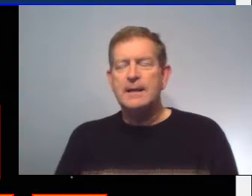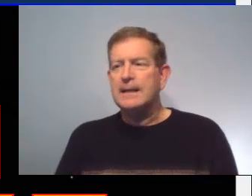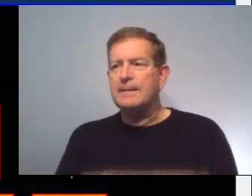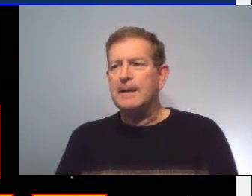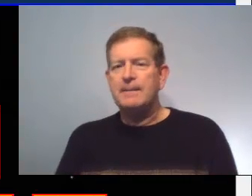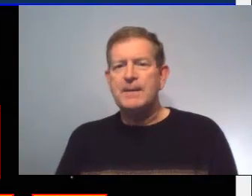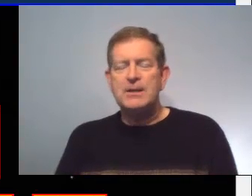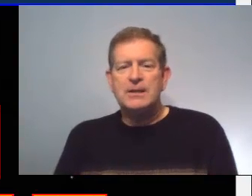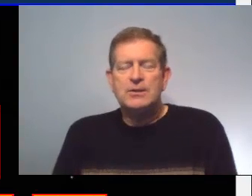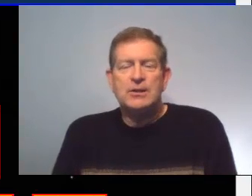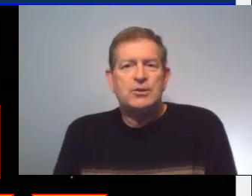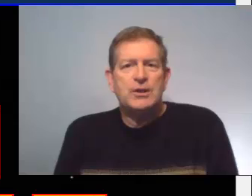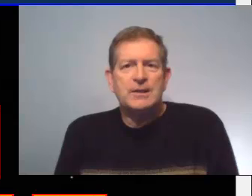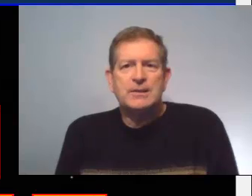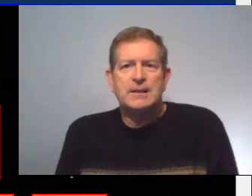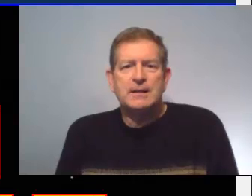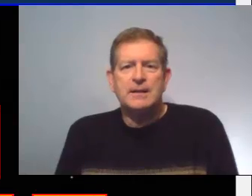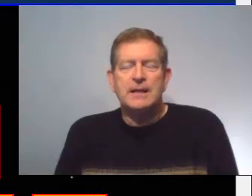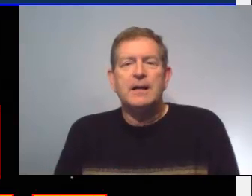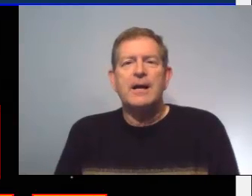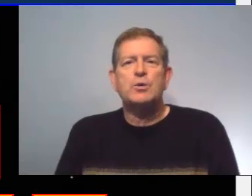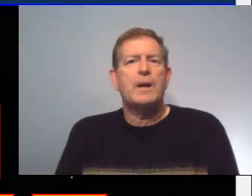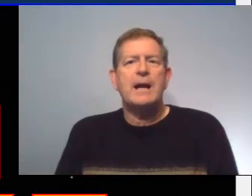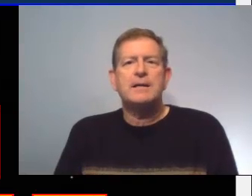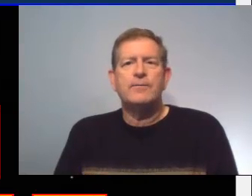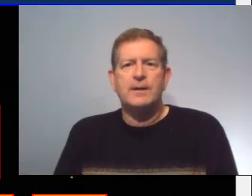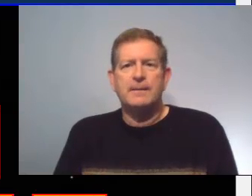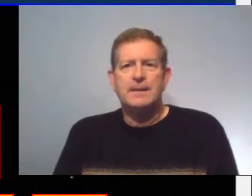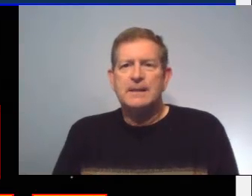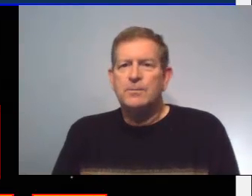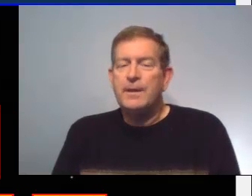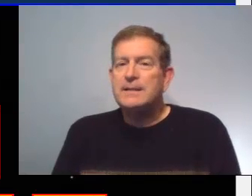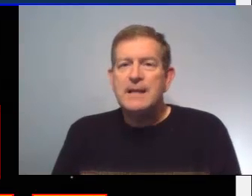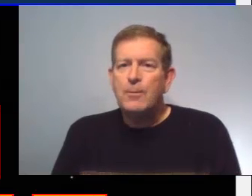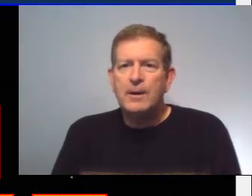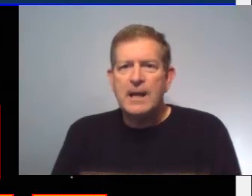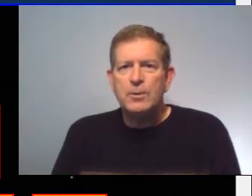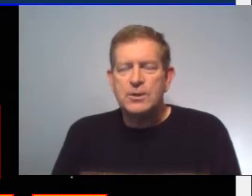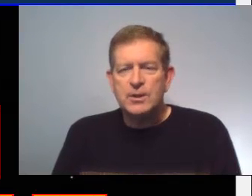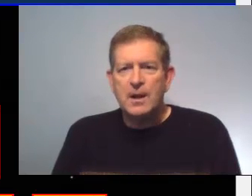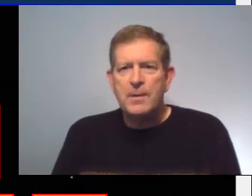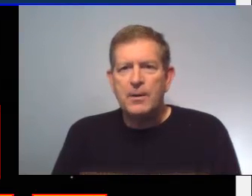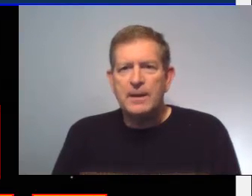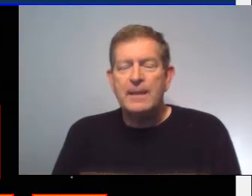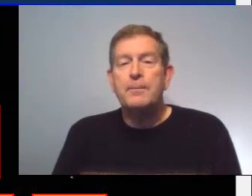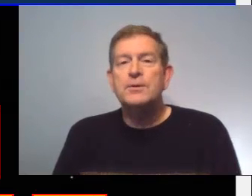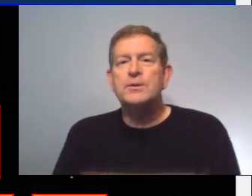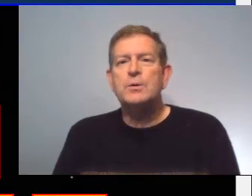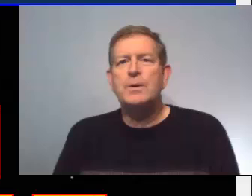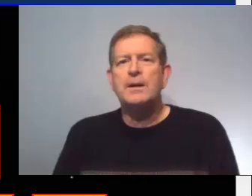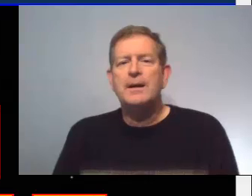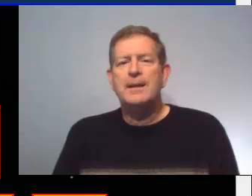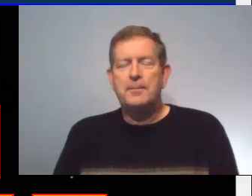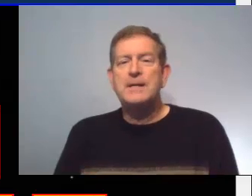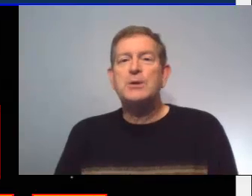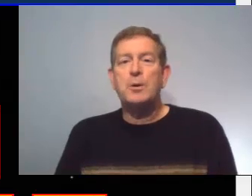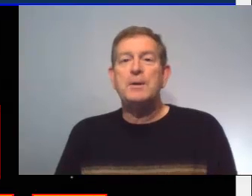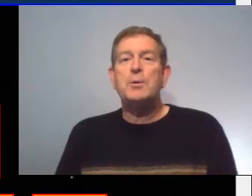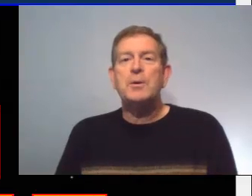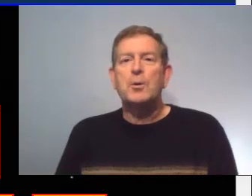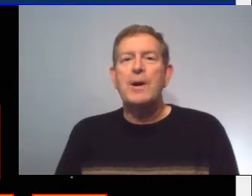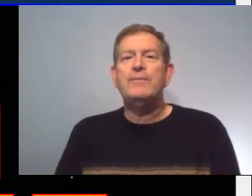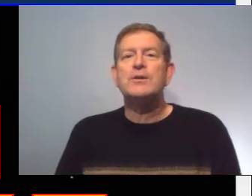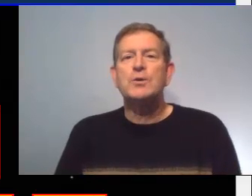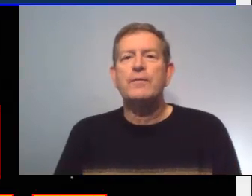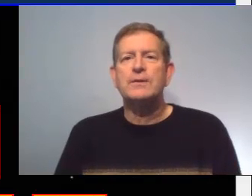graduate. It's just an intellectual activity. Well, that's not what language is all about. And that teacher